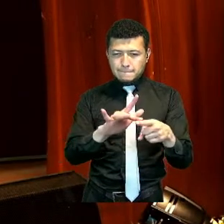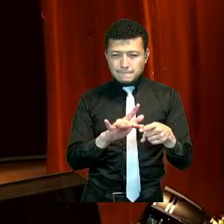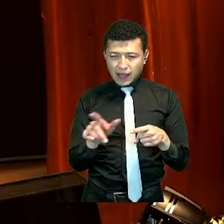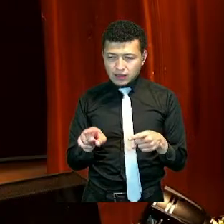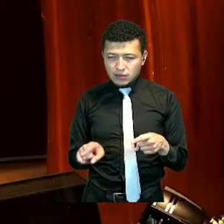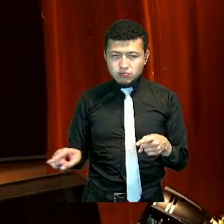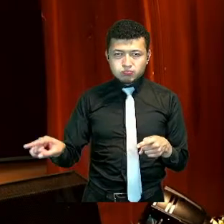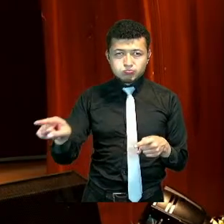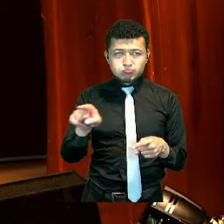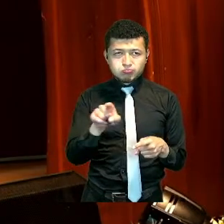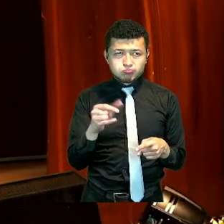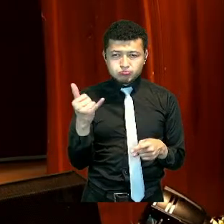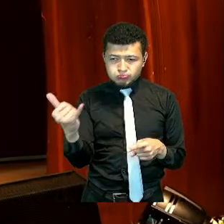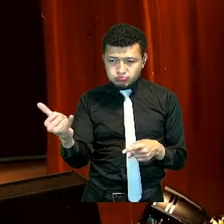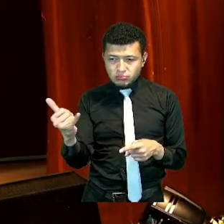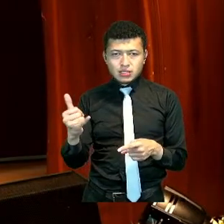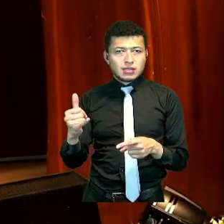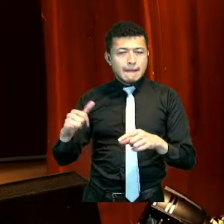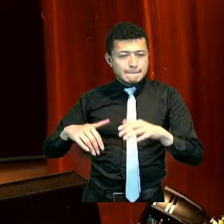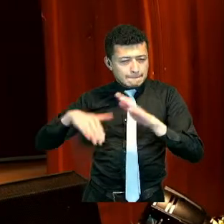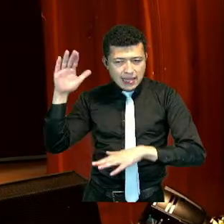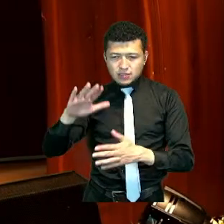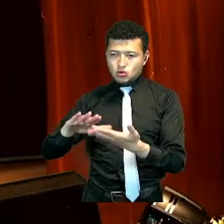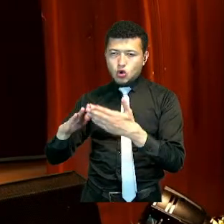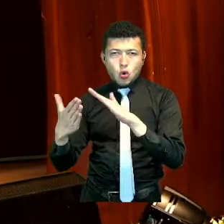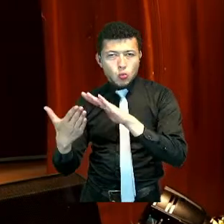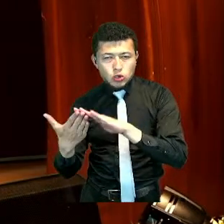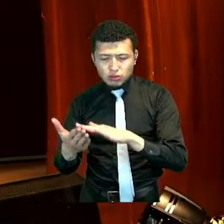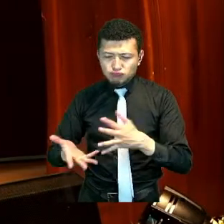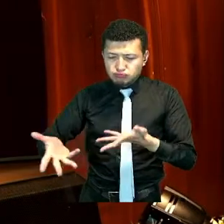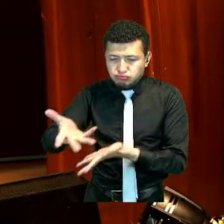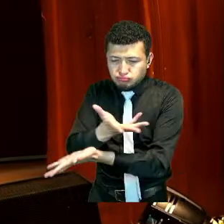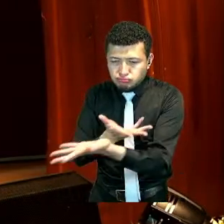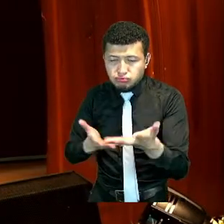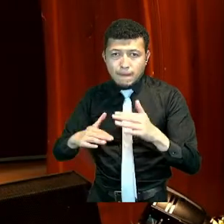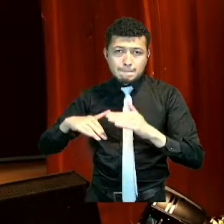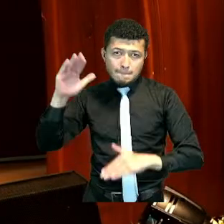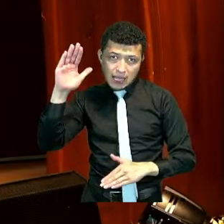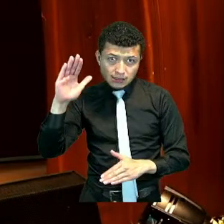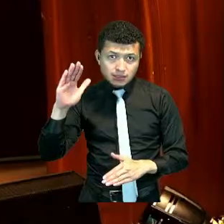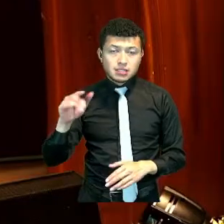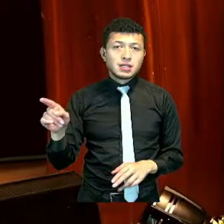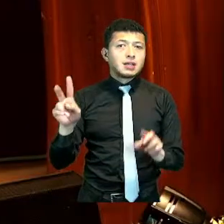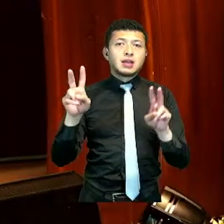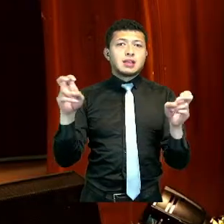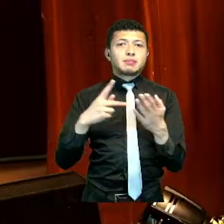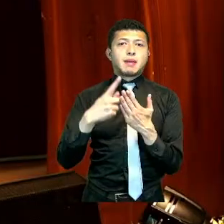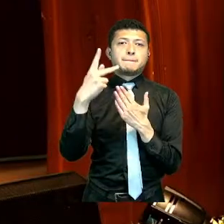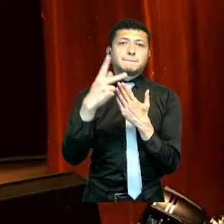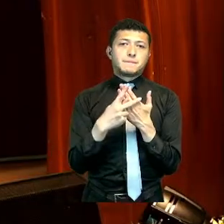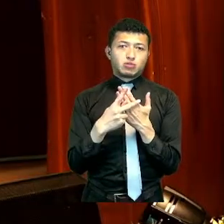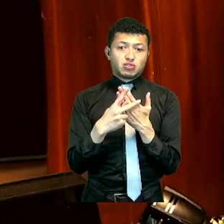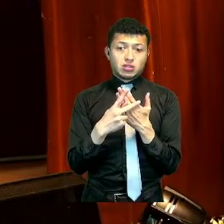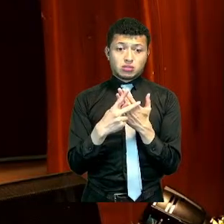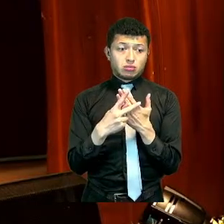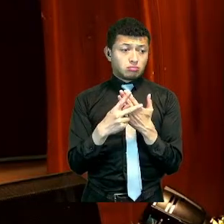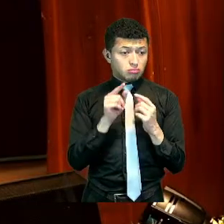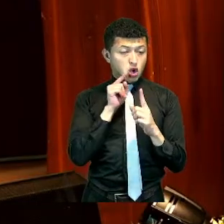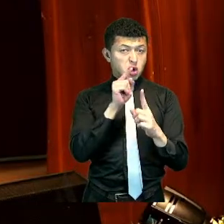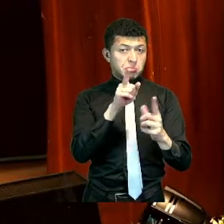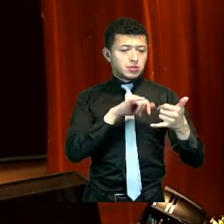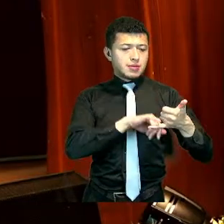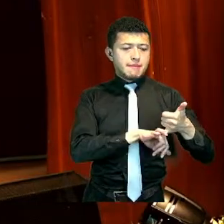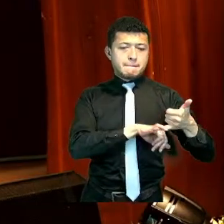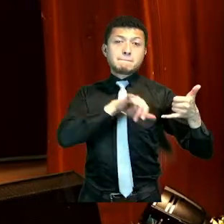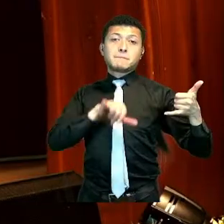about how these practices make us better community beings, and